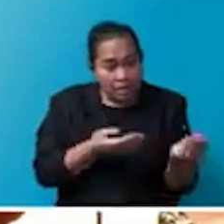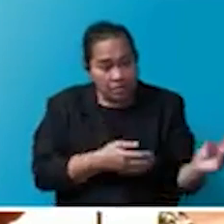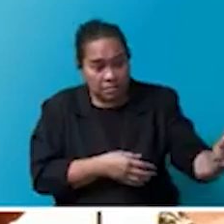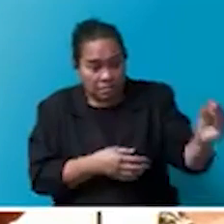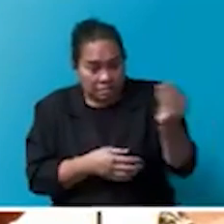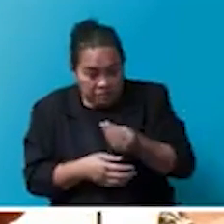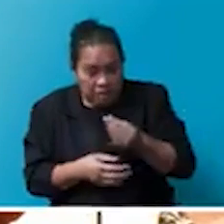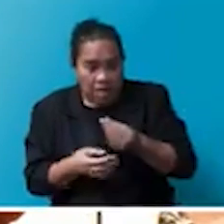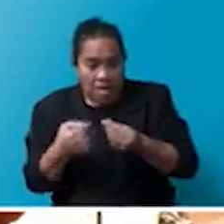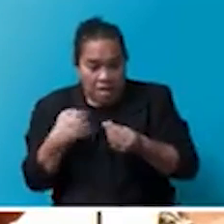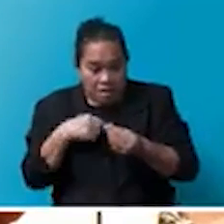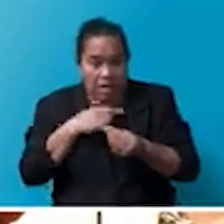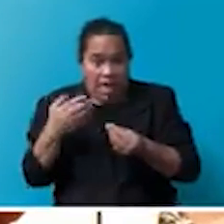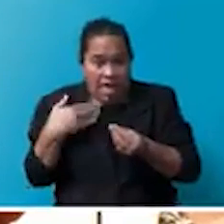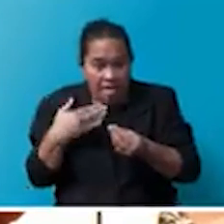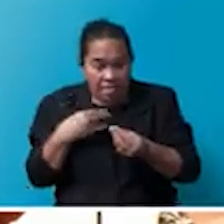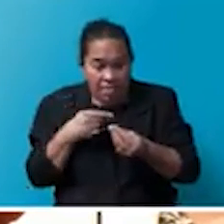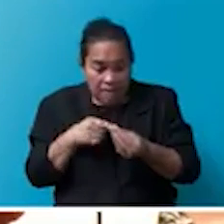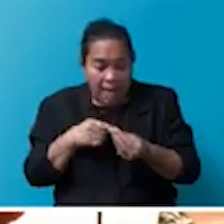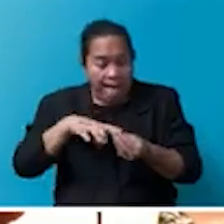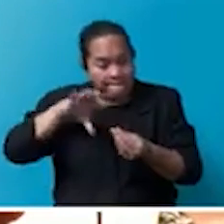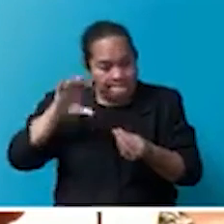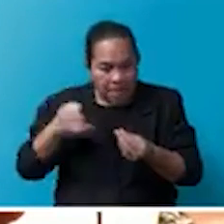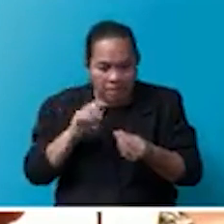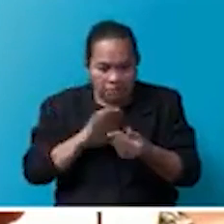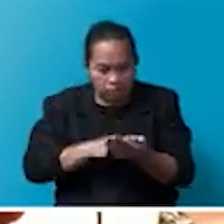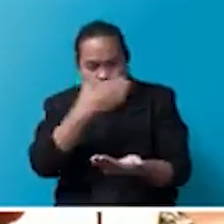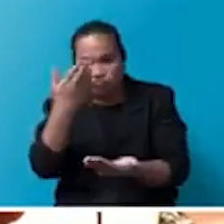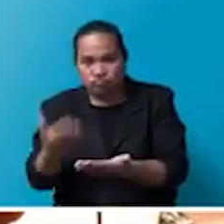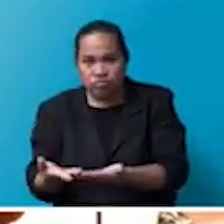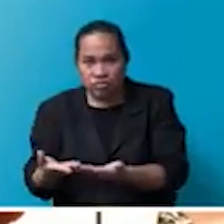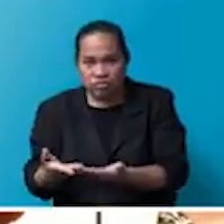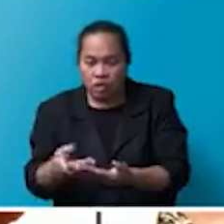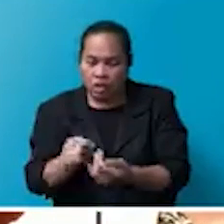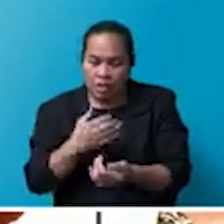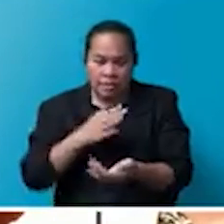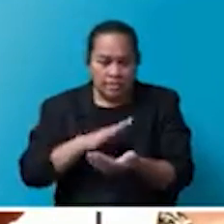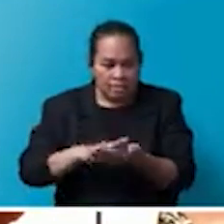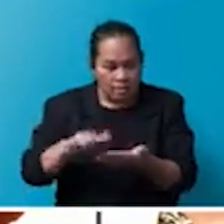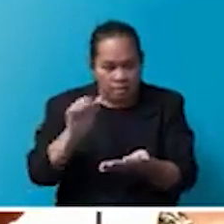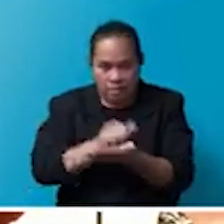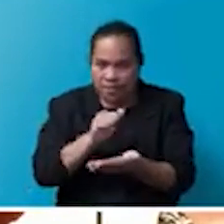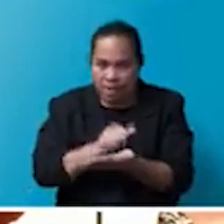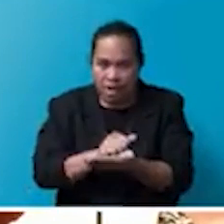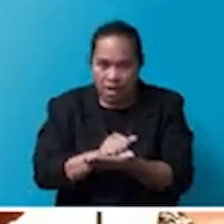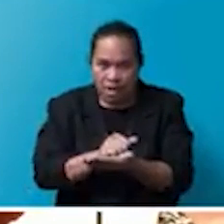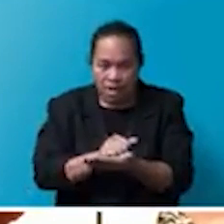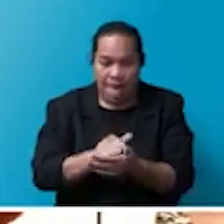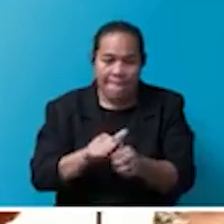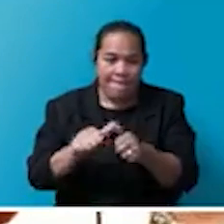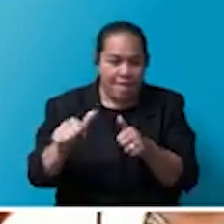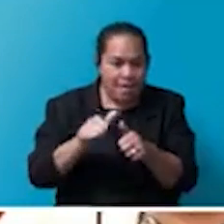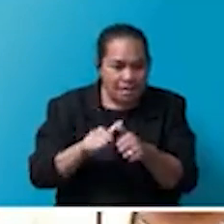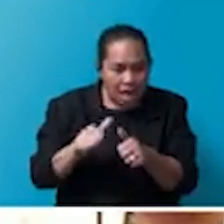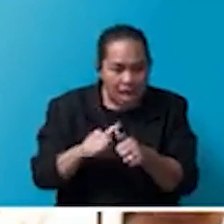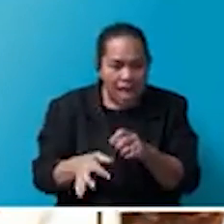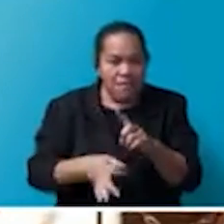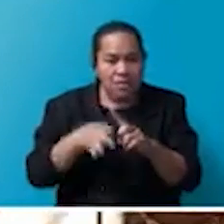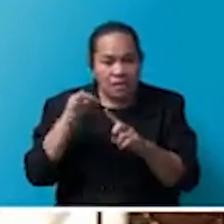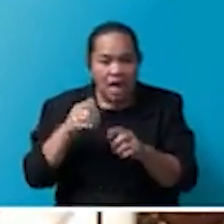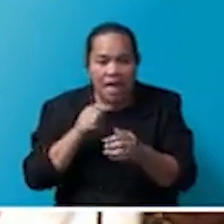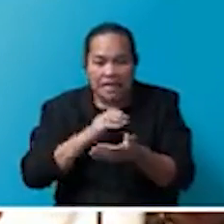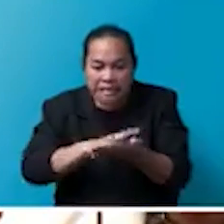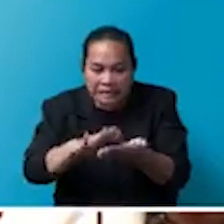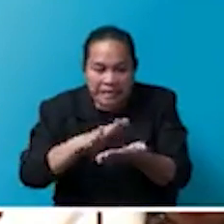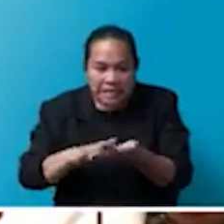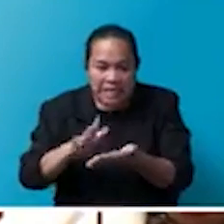Health and Medical Services must translate into cleaner clinics, better medicines, empowered health